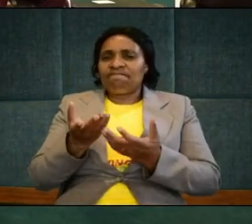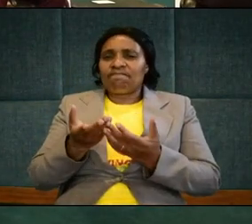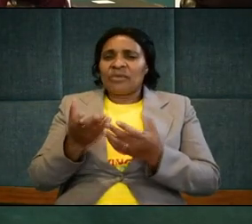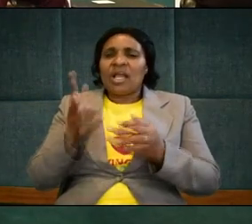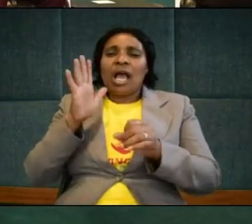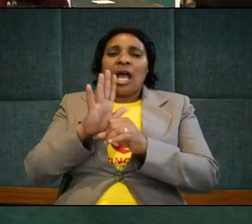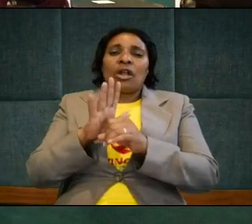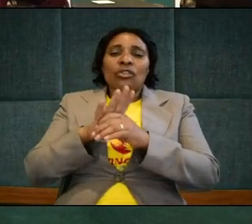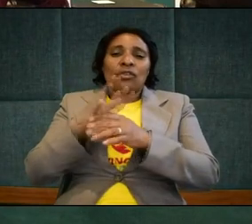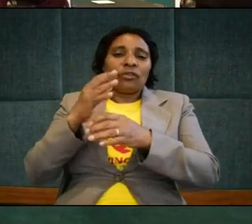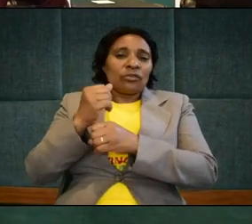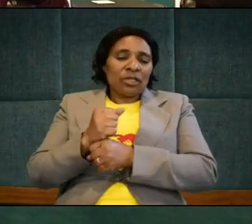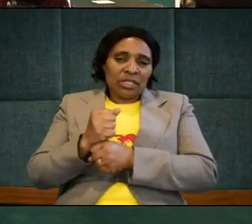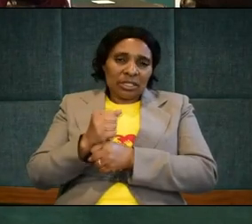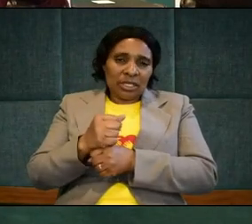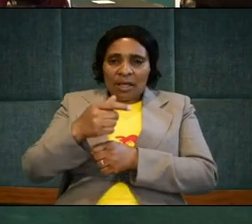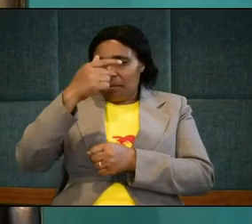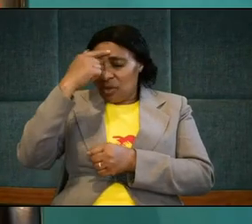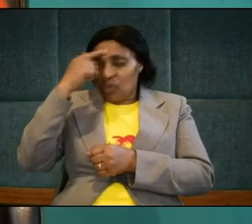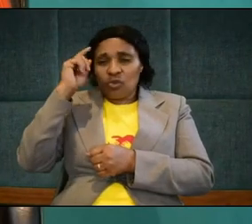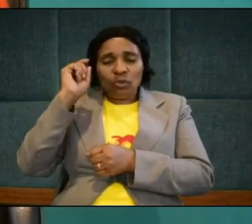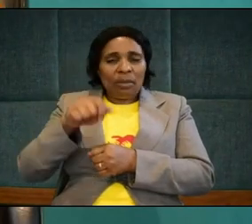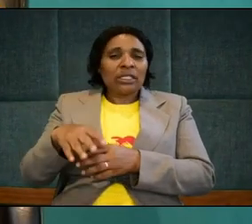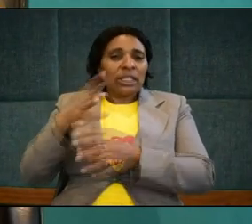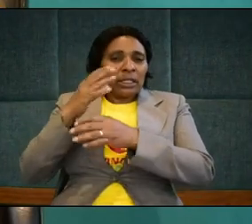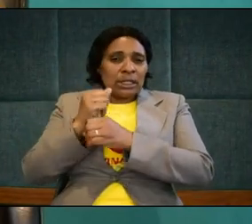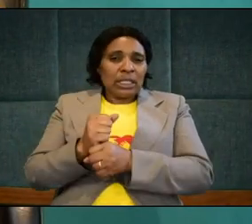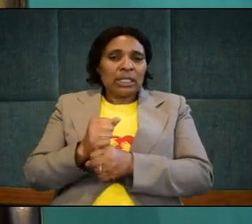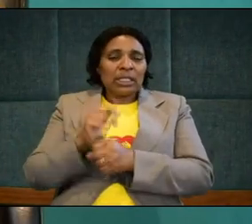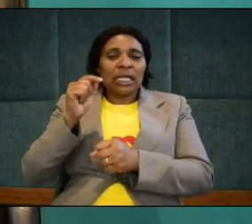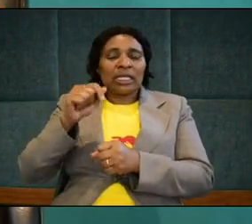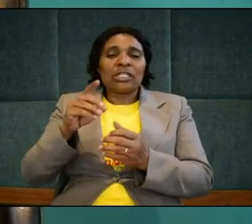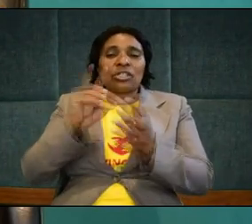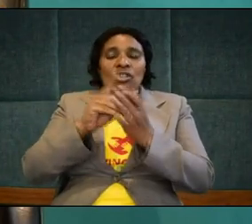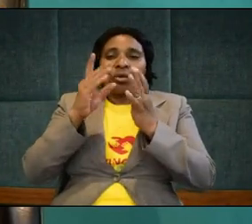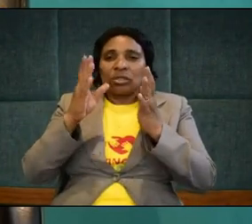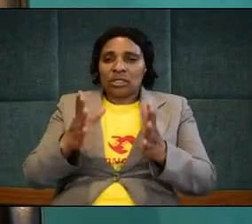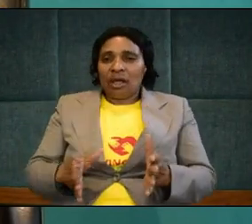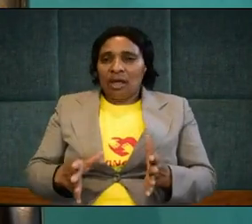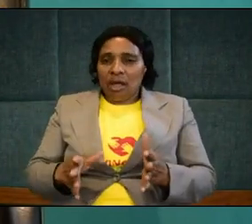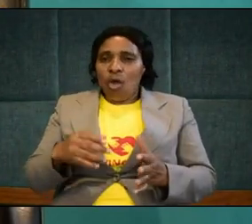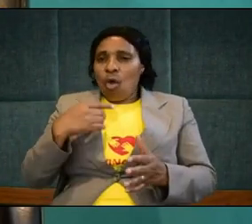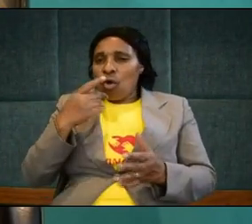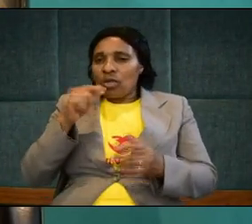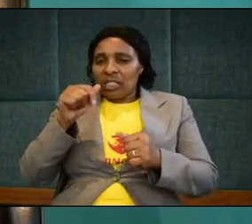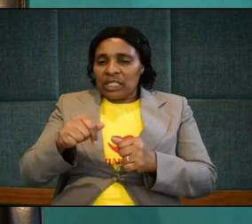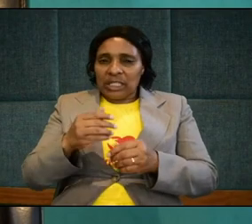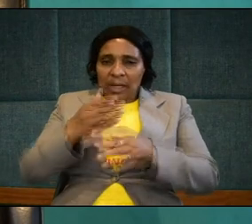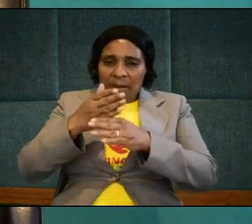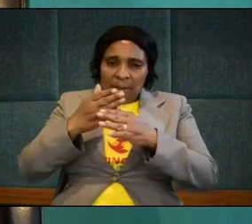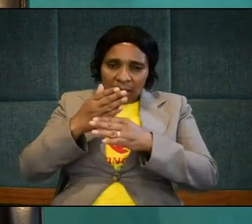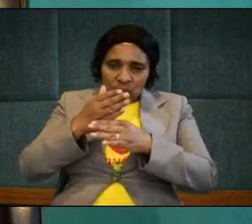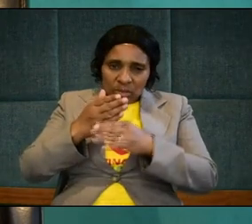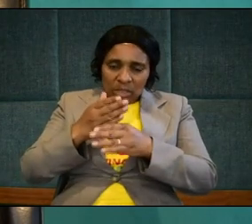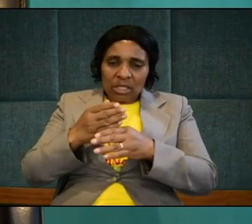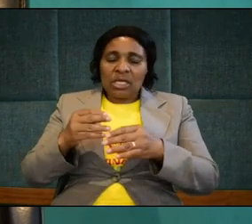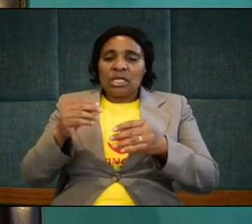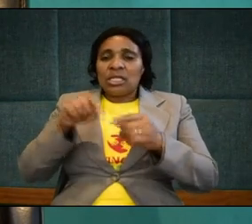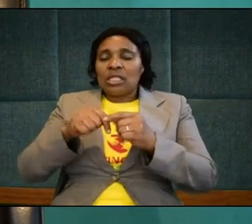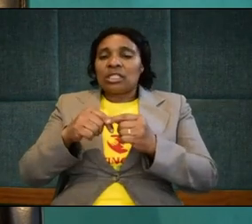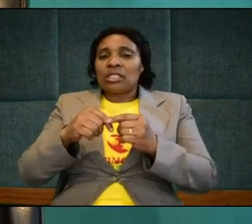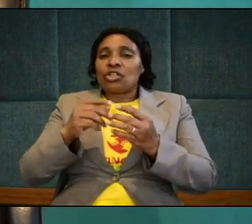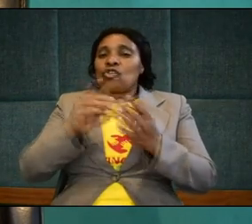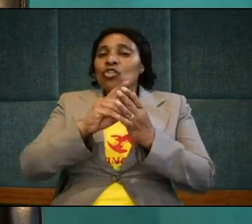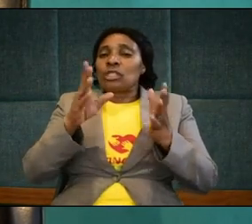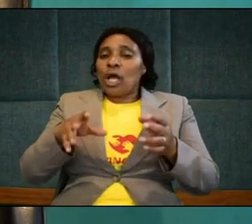has a lot of trust in it, because you have to trust this doctor or this surgeon, this specialist that you've gone to see,